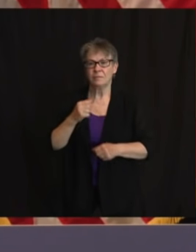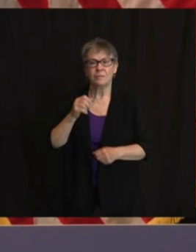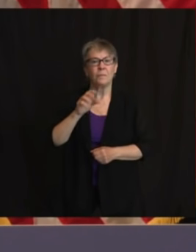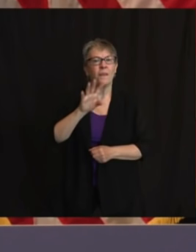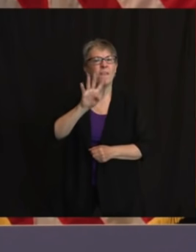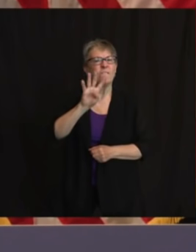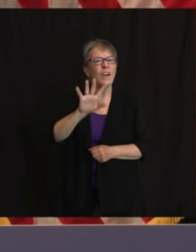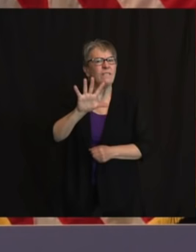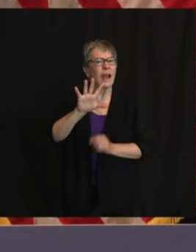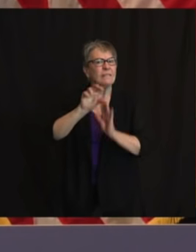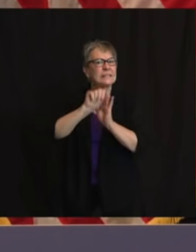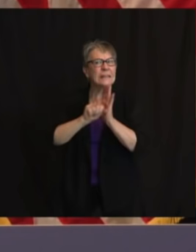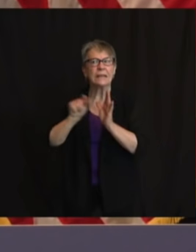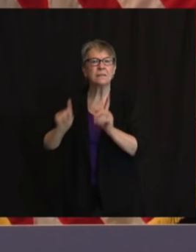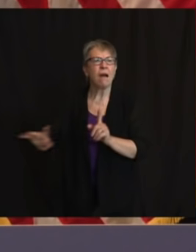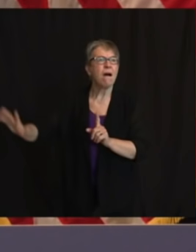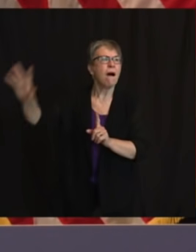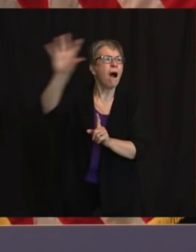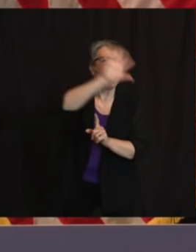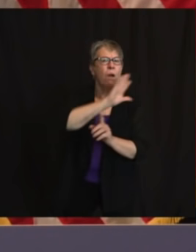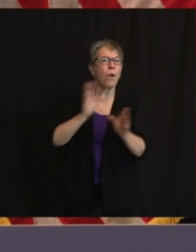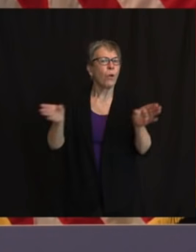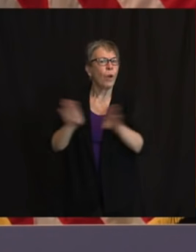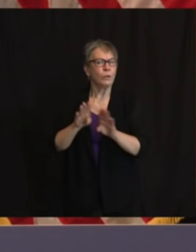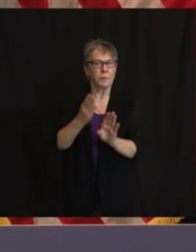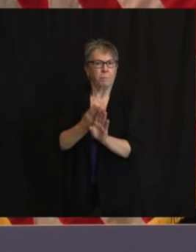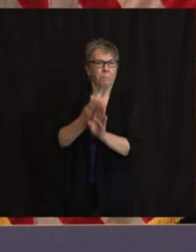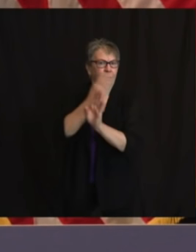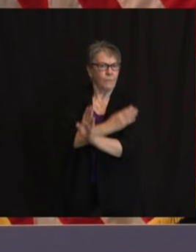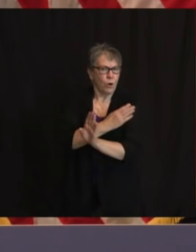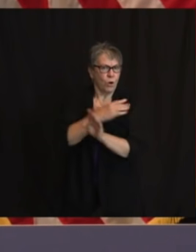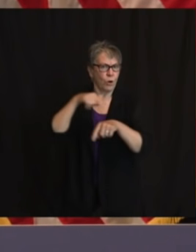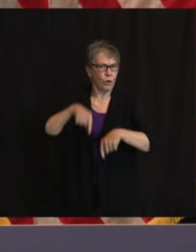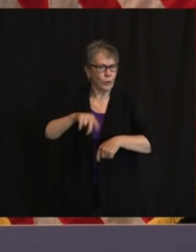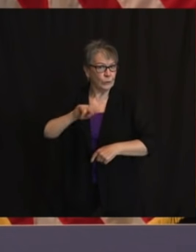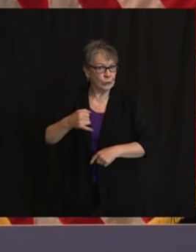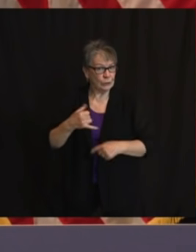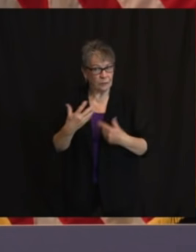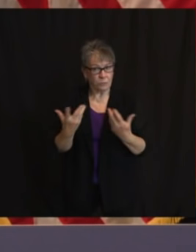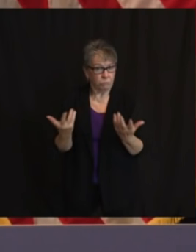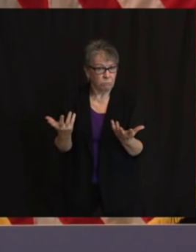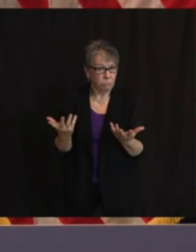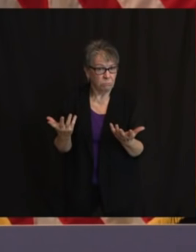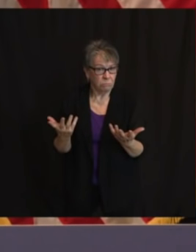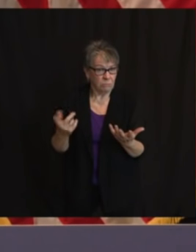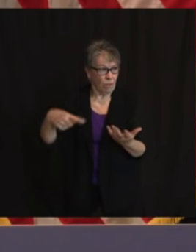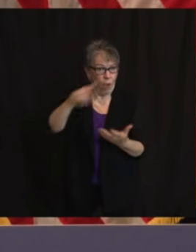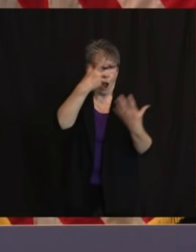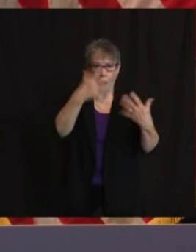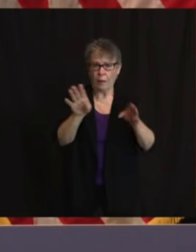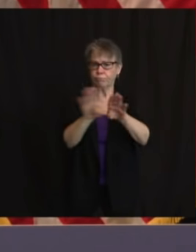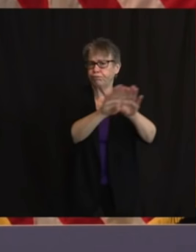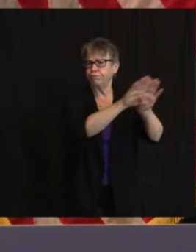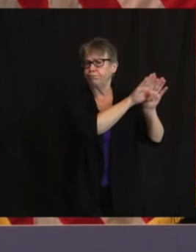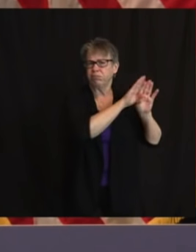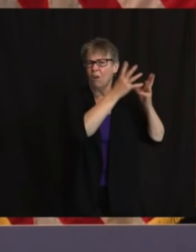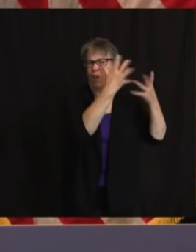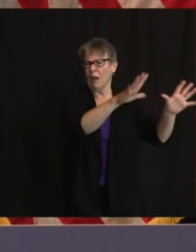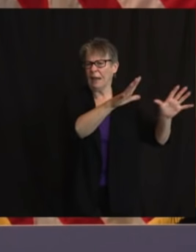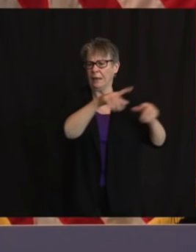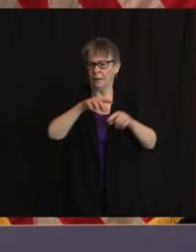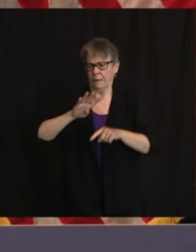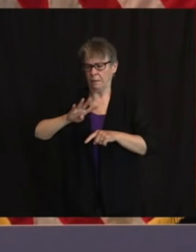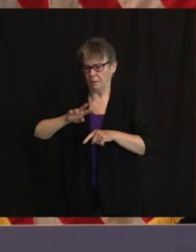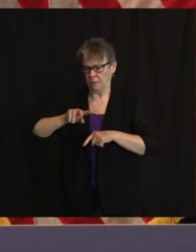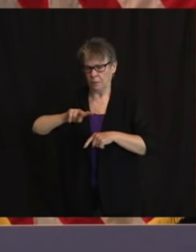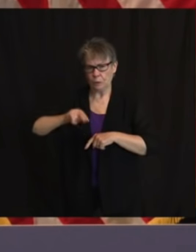doing something similar. So we're not exactly George Washington here, but we did want to give this every shot